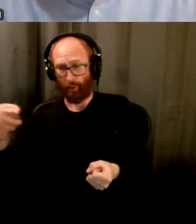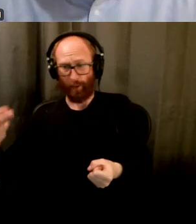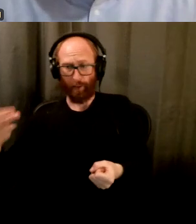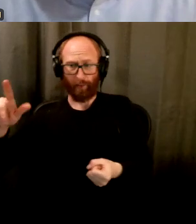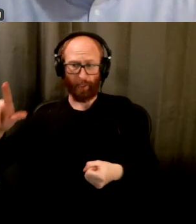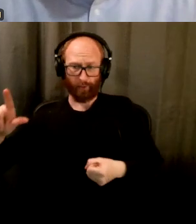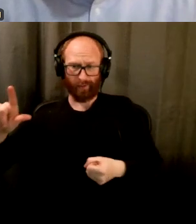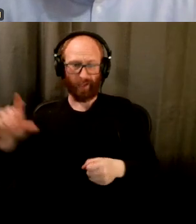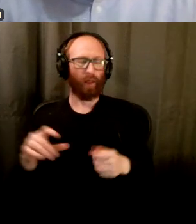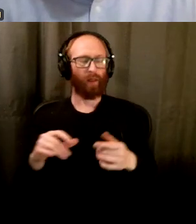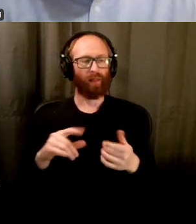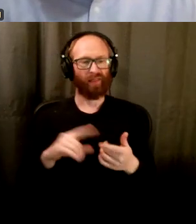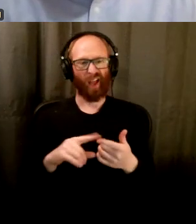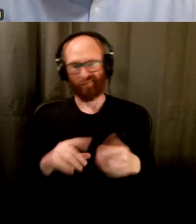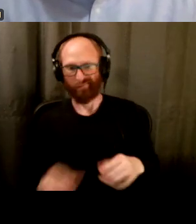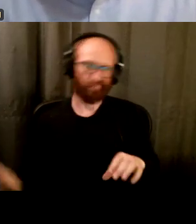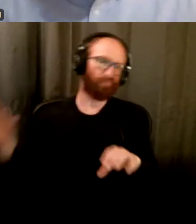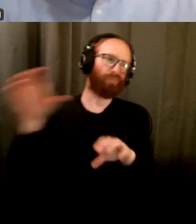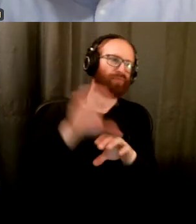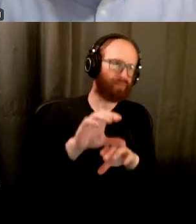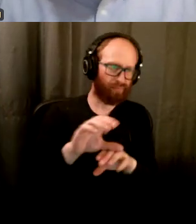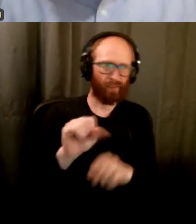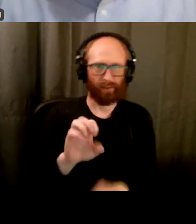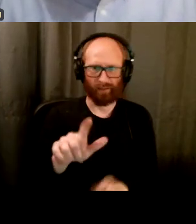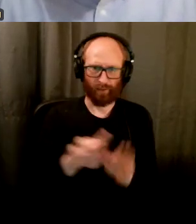emotional development. I couldn't emphasize that enough as well.